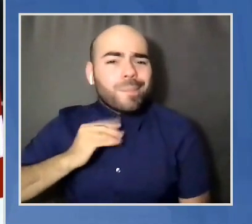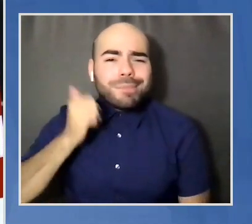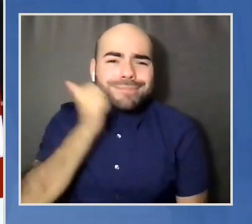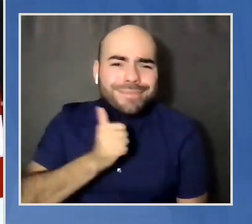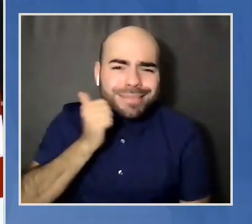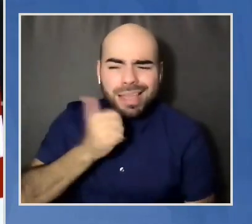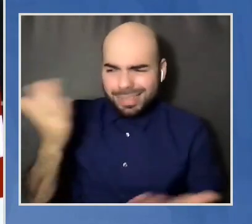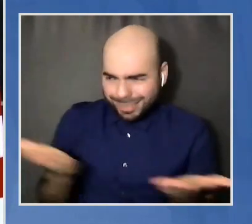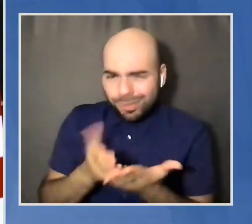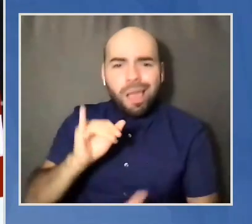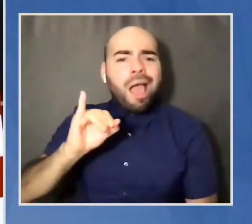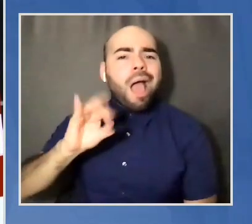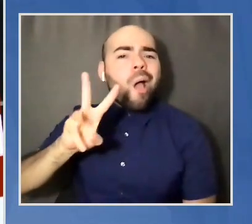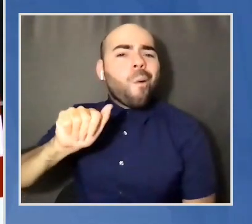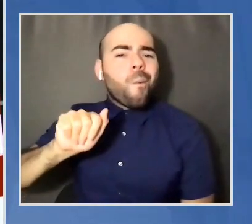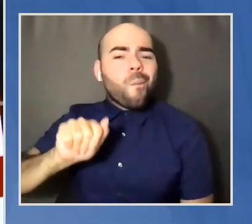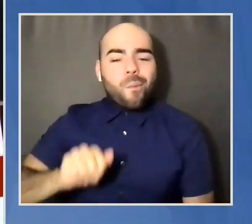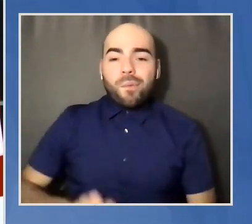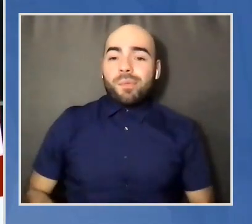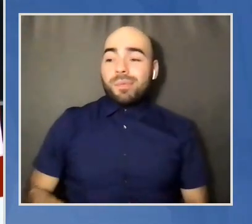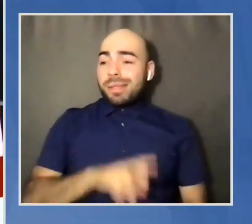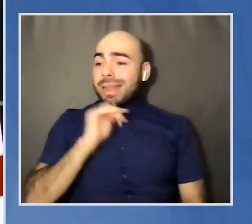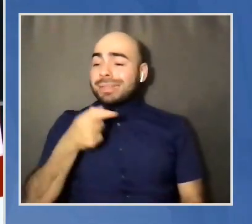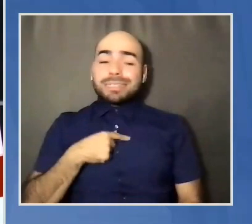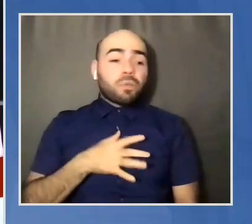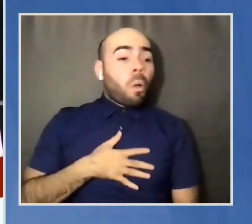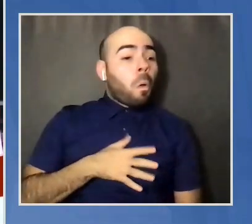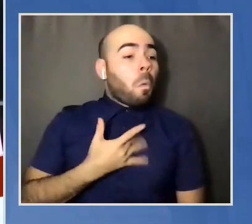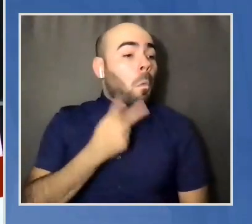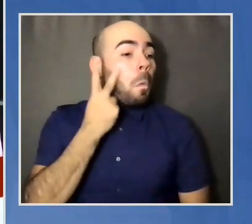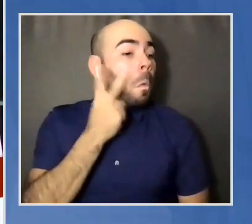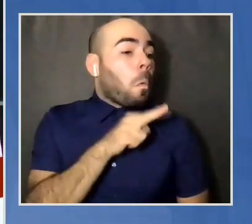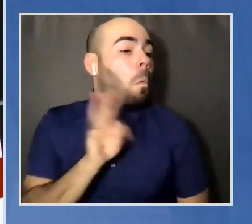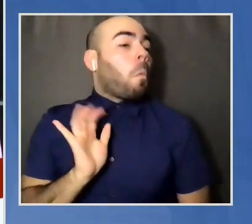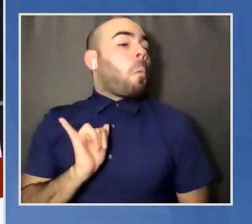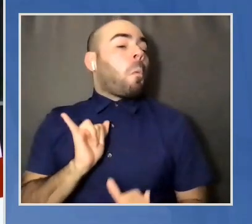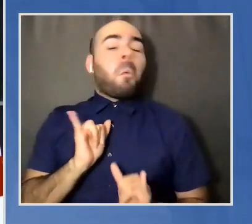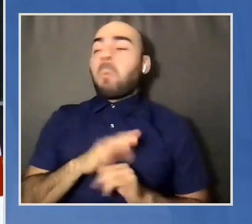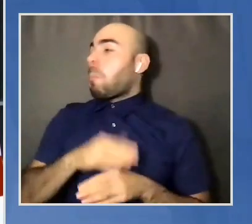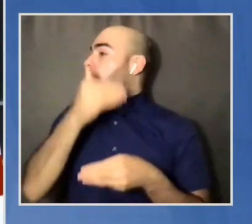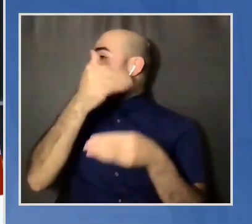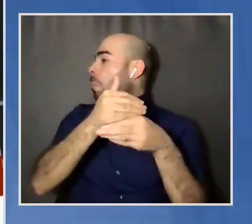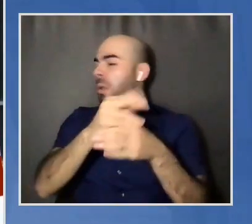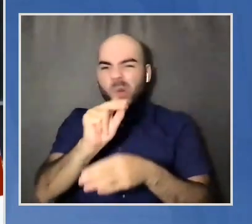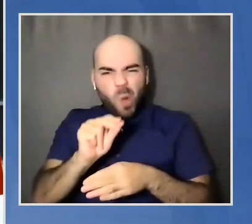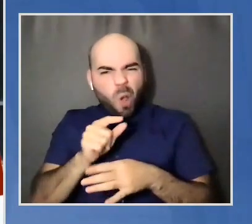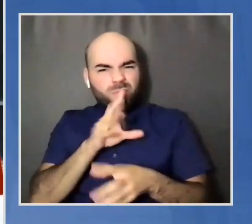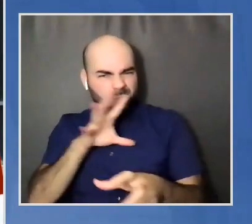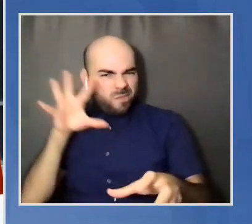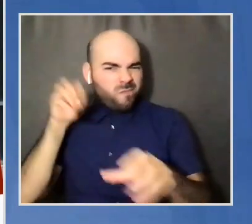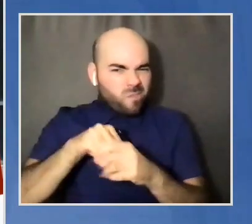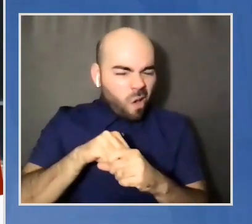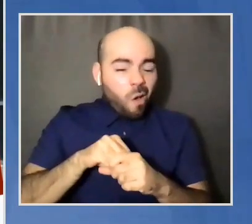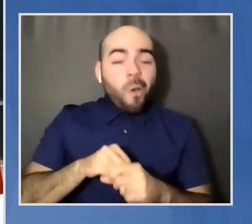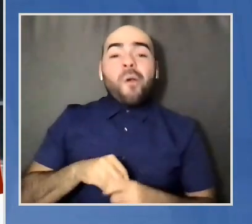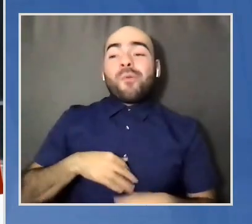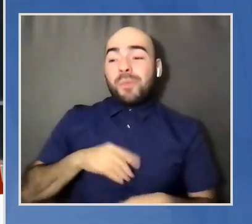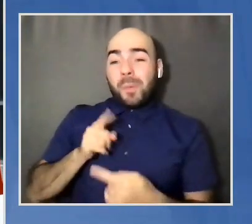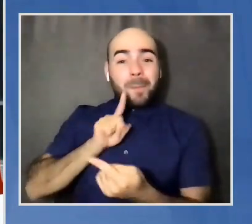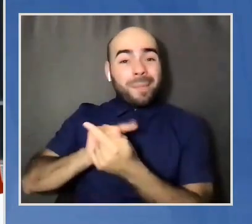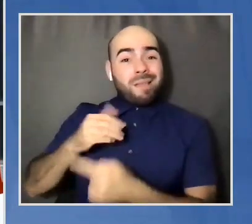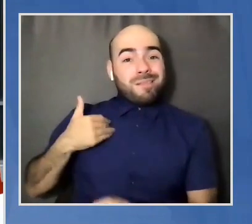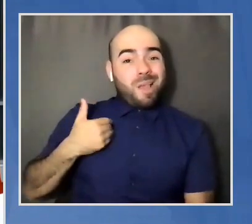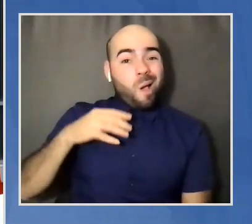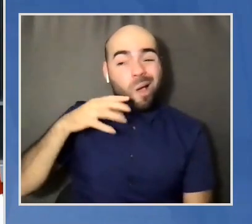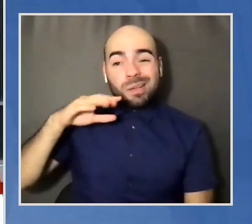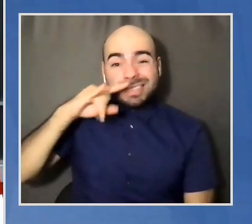look, but actually get out and help. I know there was a little guy, Christopher, that we met. He's not that little. He's a 5th grader, and